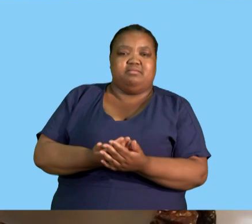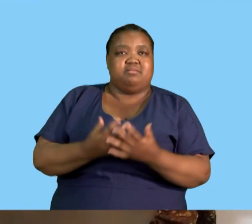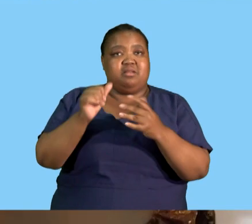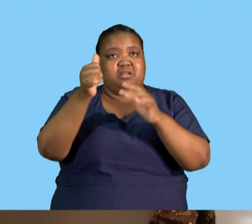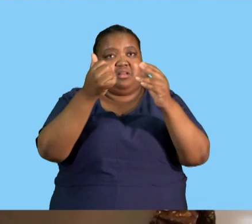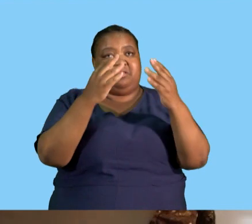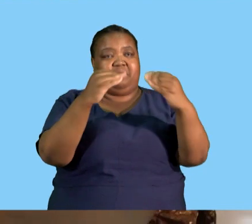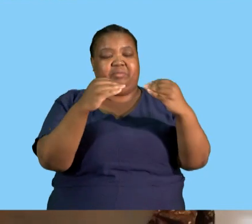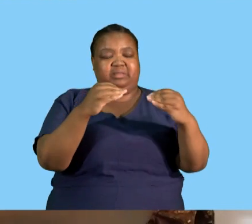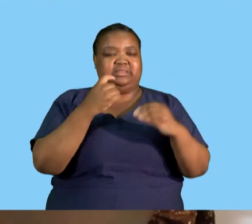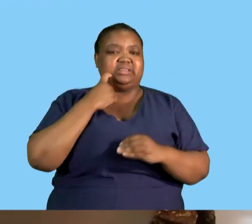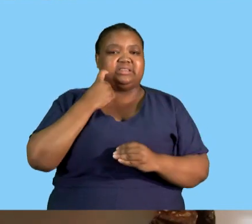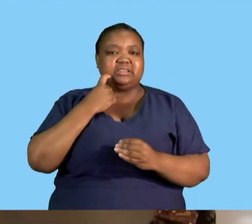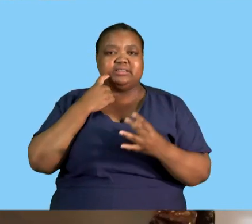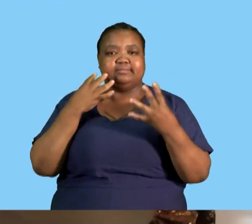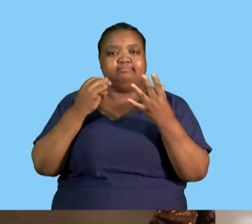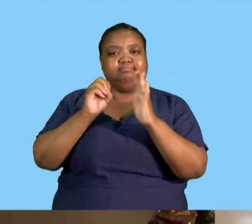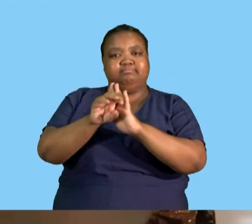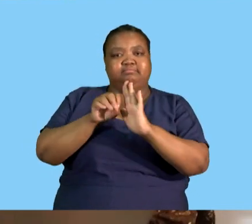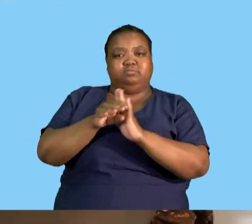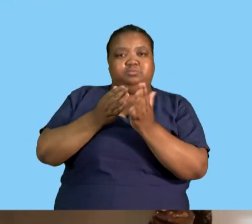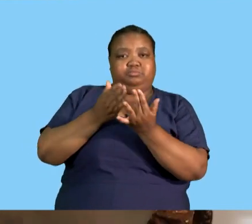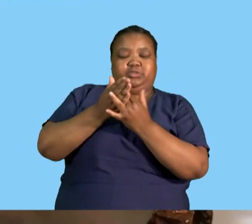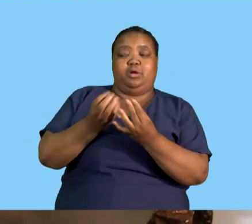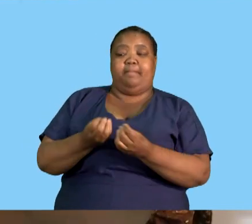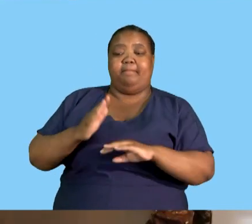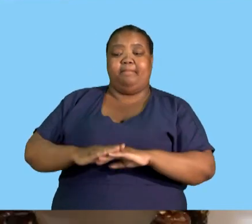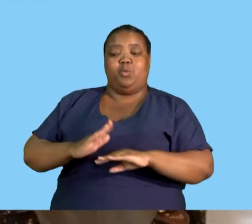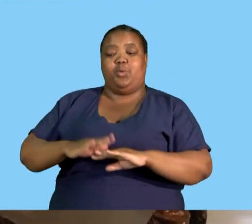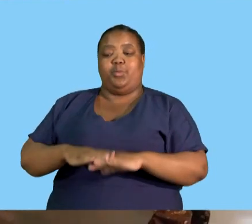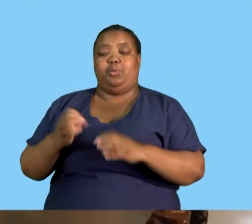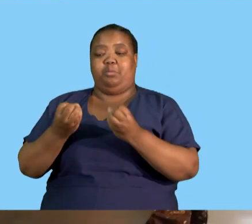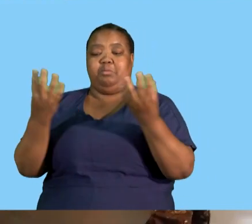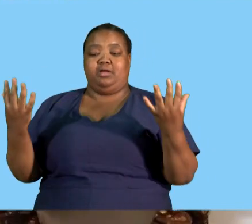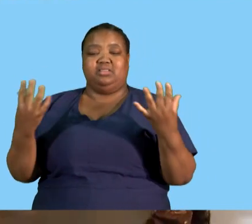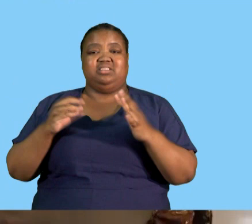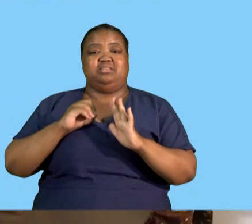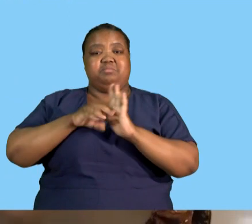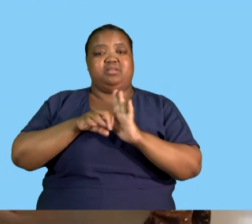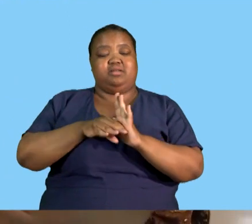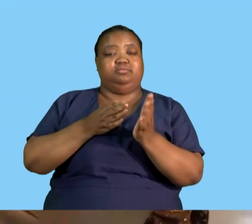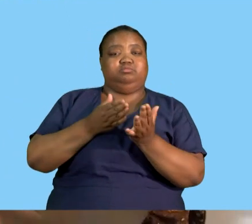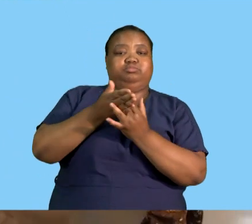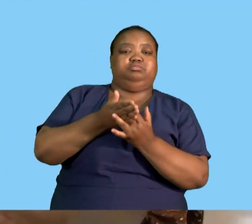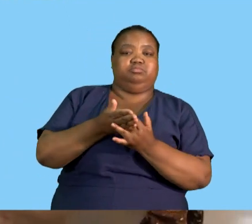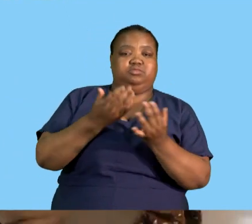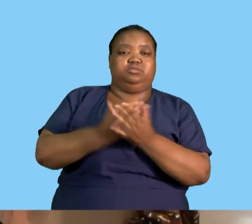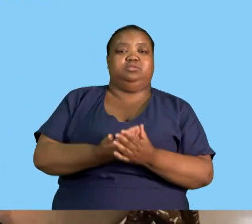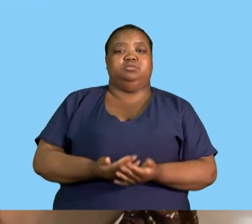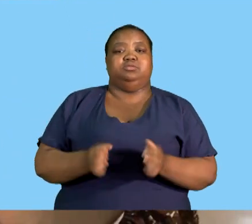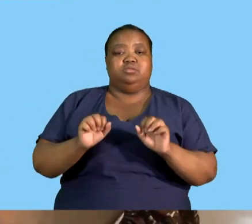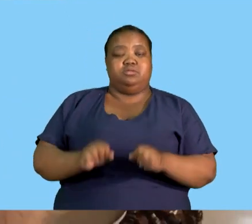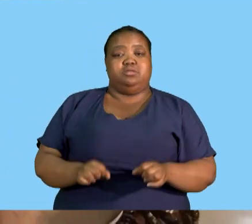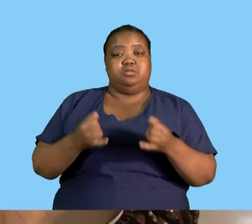easy it is for other businesses to enter the market. So if it's easier, then more businesses will then enter the market.